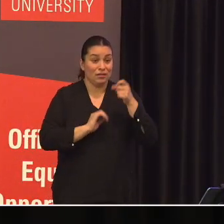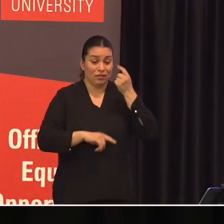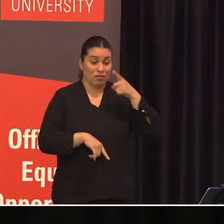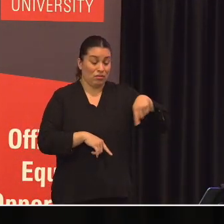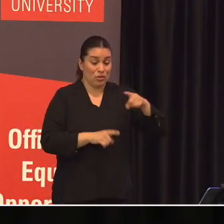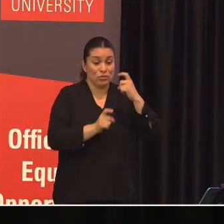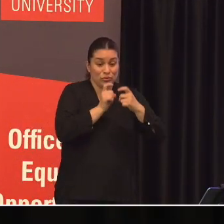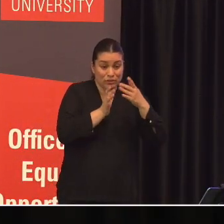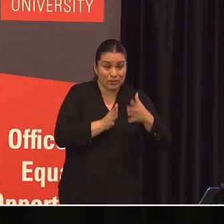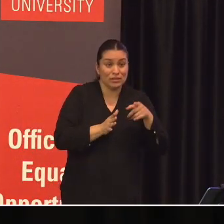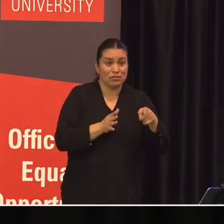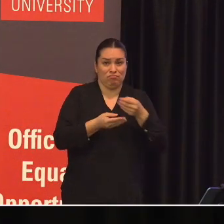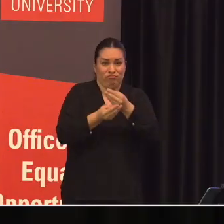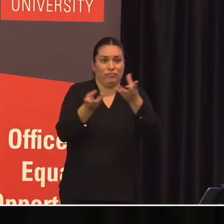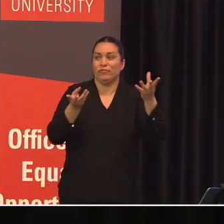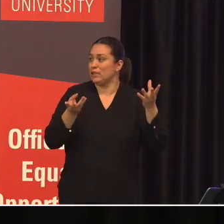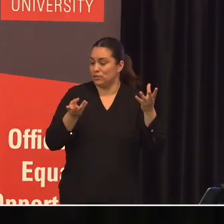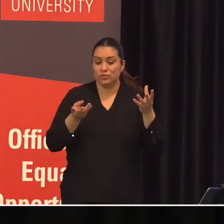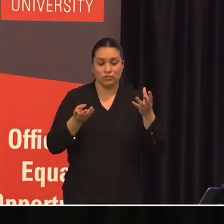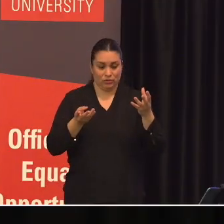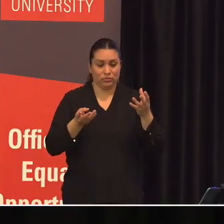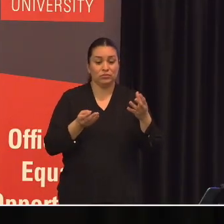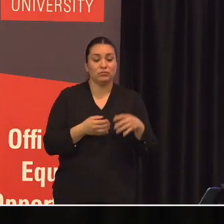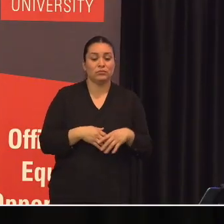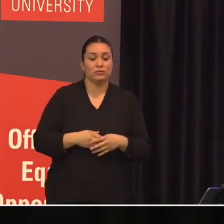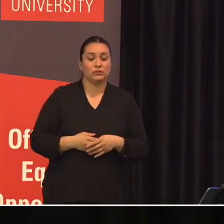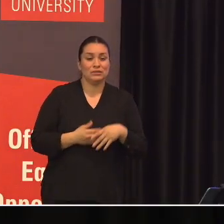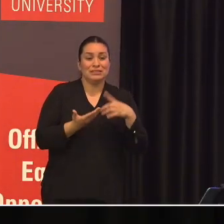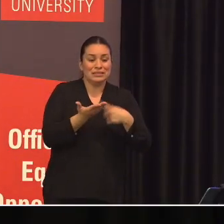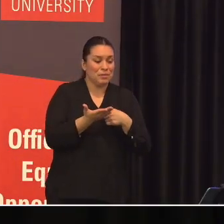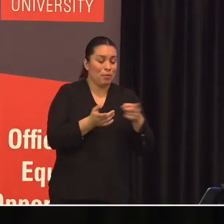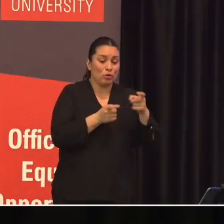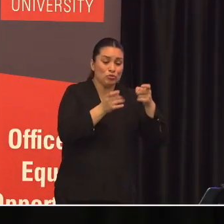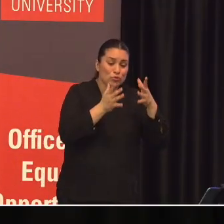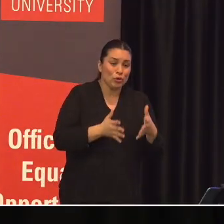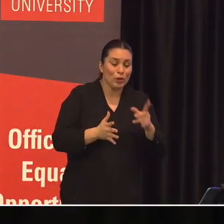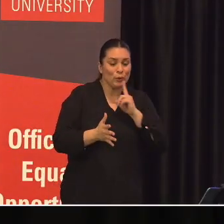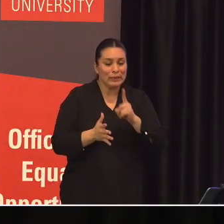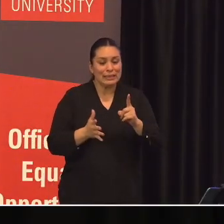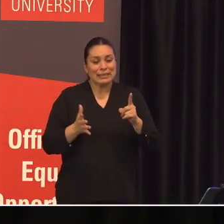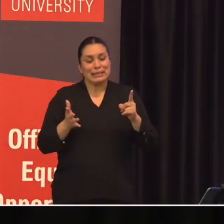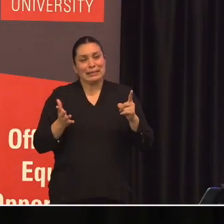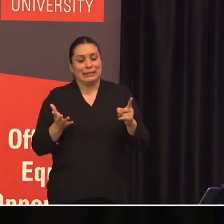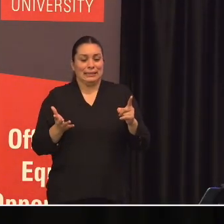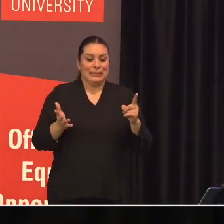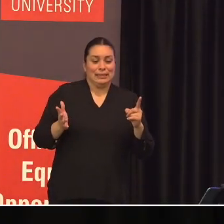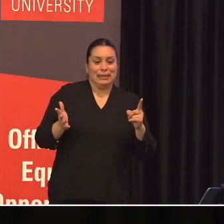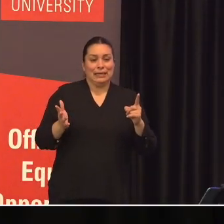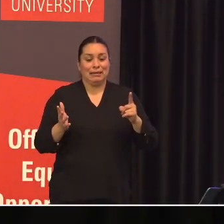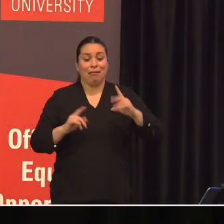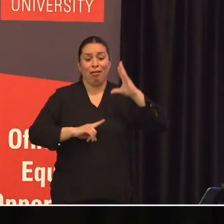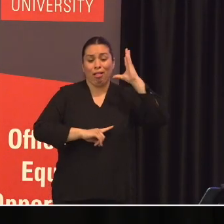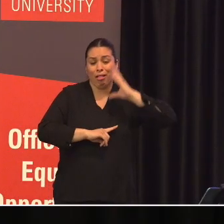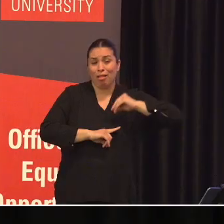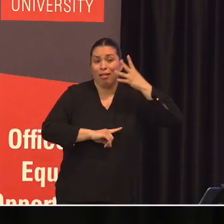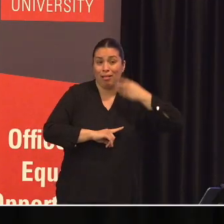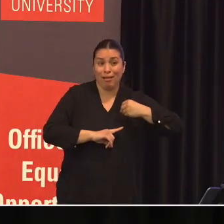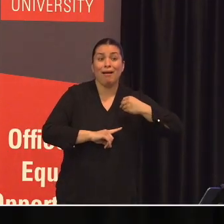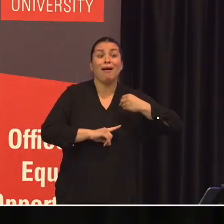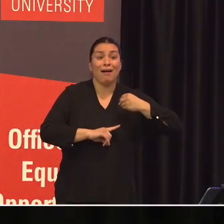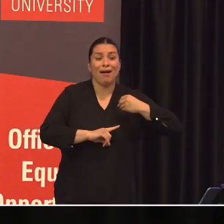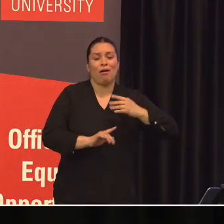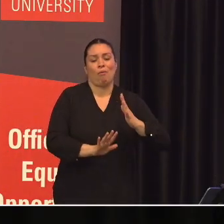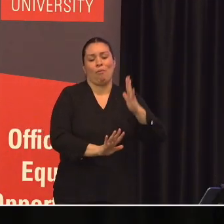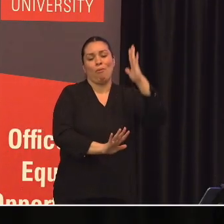seasoned individuals who may or may not be affected by eyesight in ways that they were not when they were a